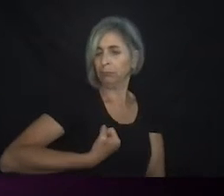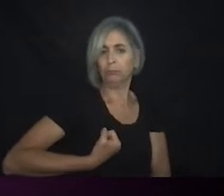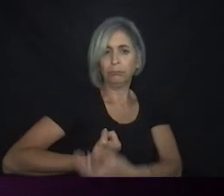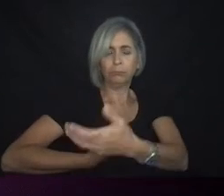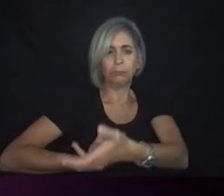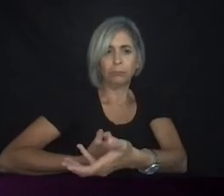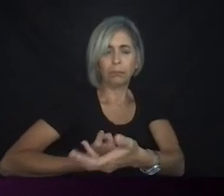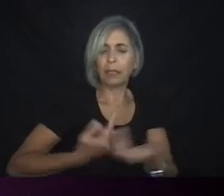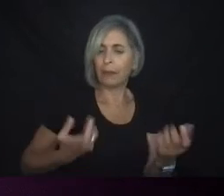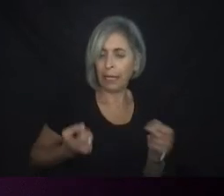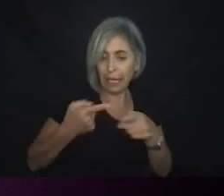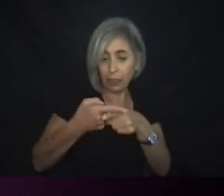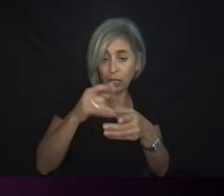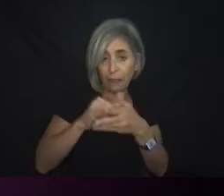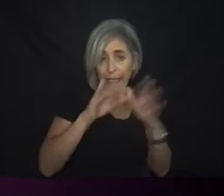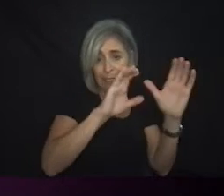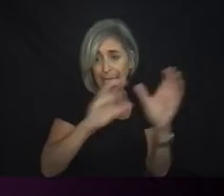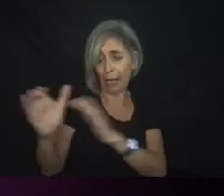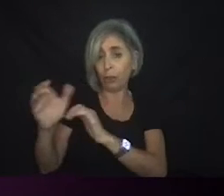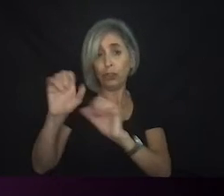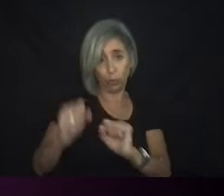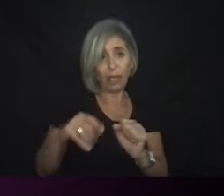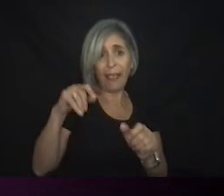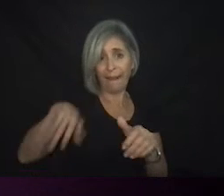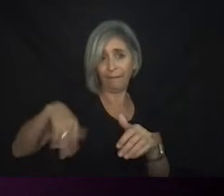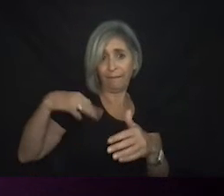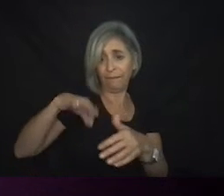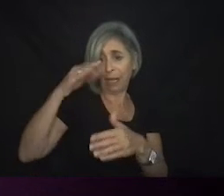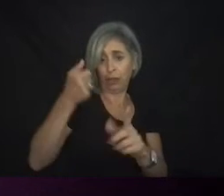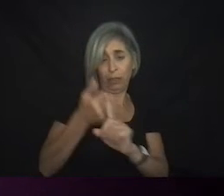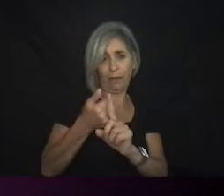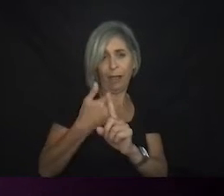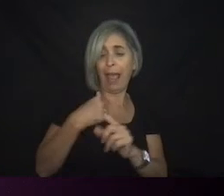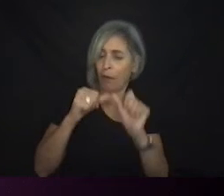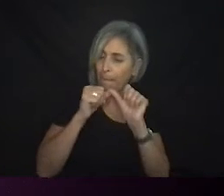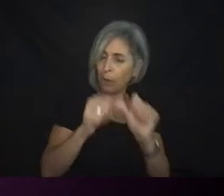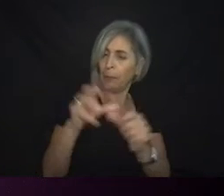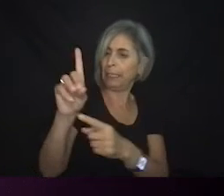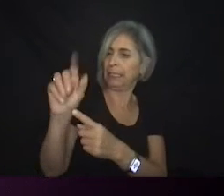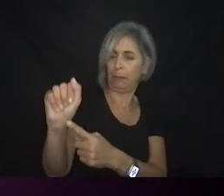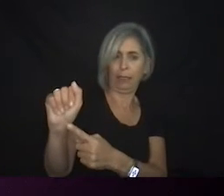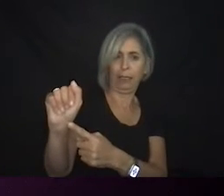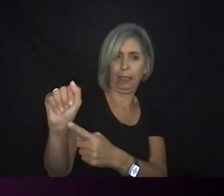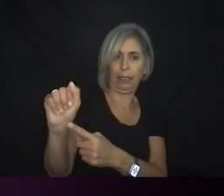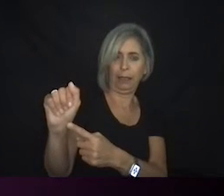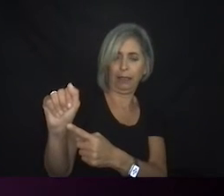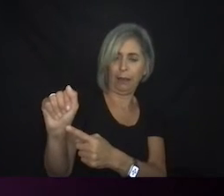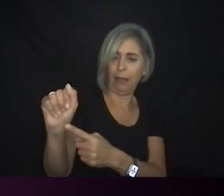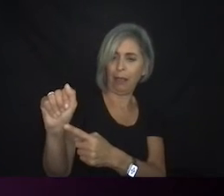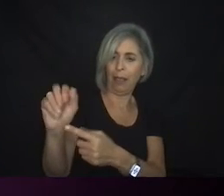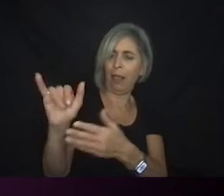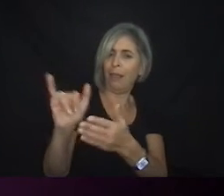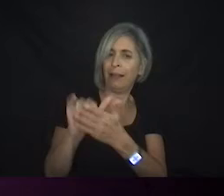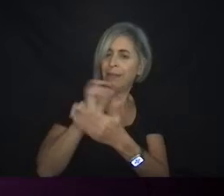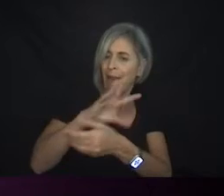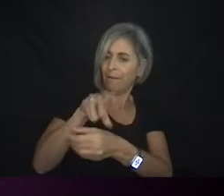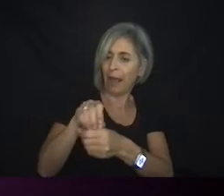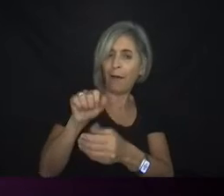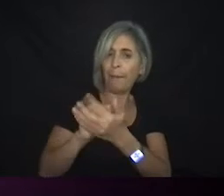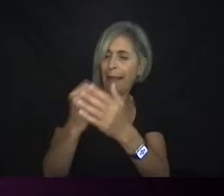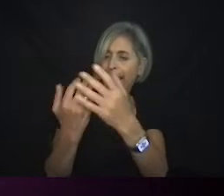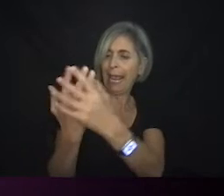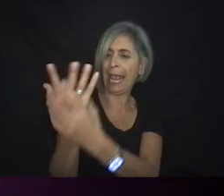in an intersection of these categories. So I have a permanent disability that typically doesn't, involve my